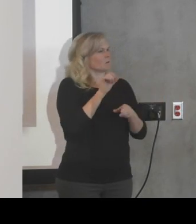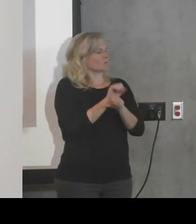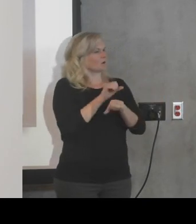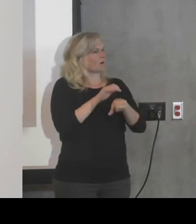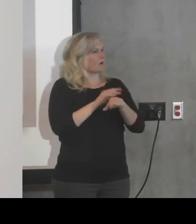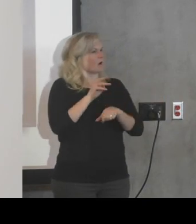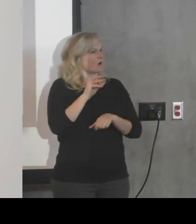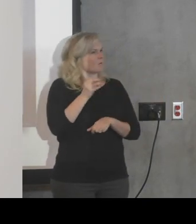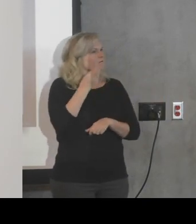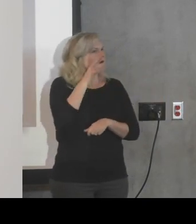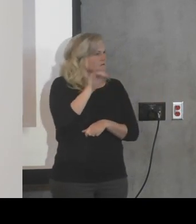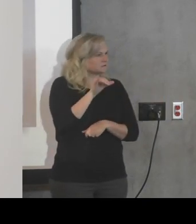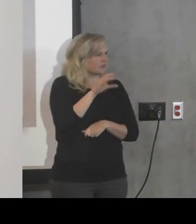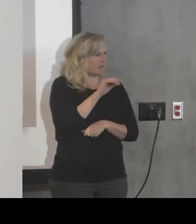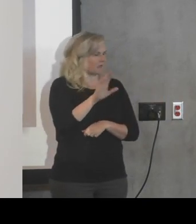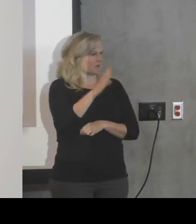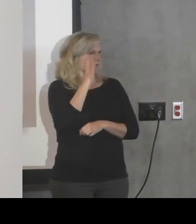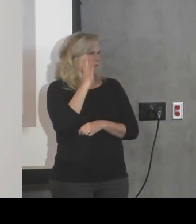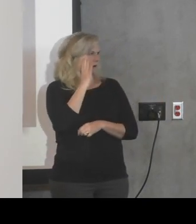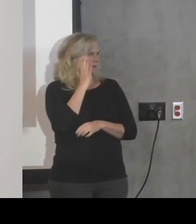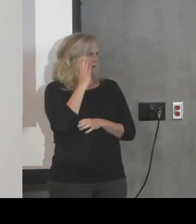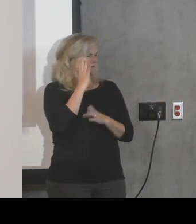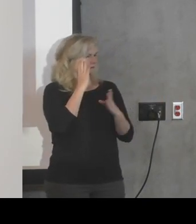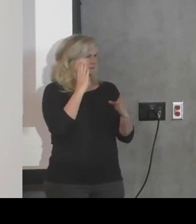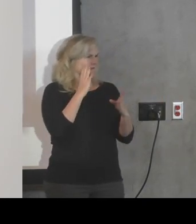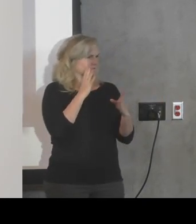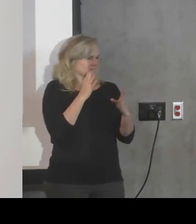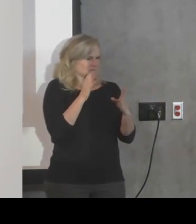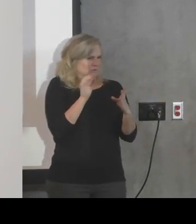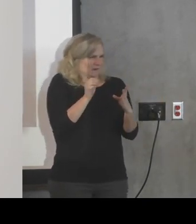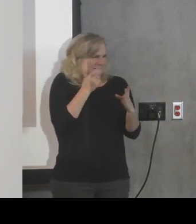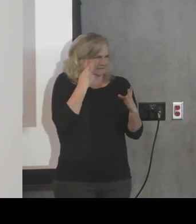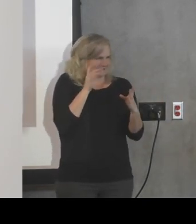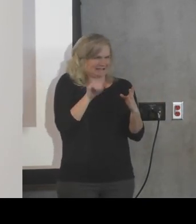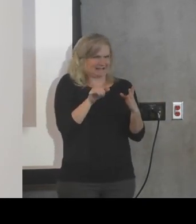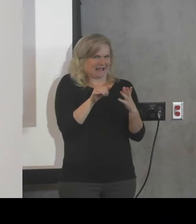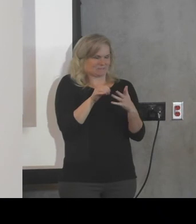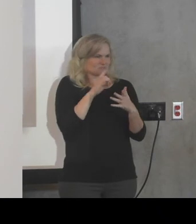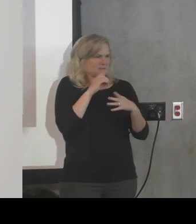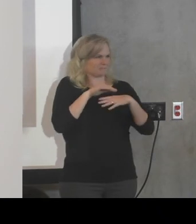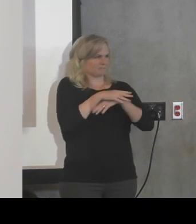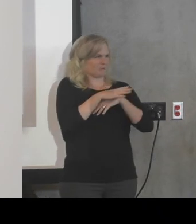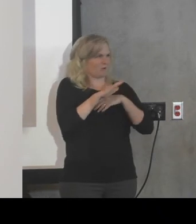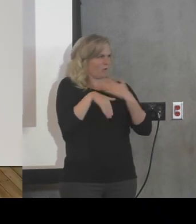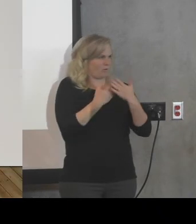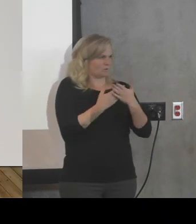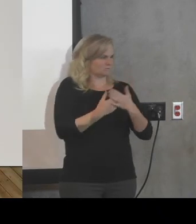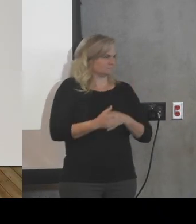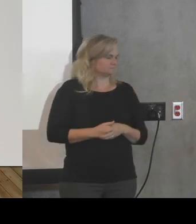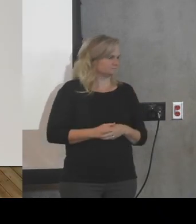morphological awareness, look at the bang for your buck that you're getting. Like, that is so awesome.